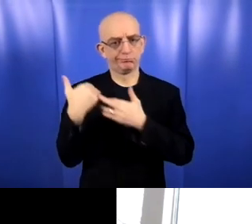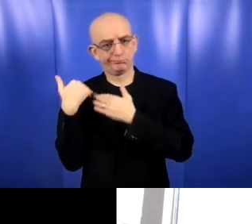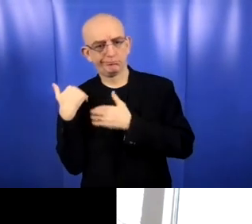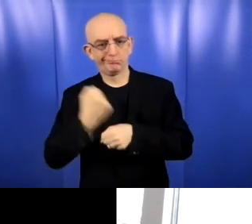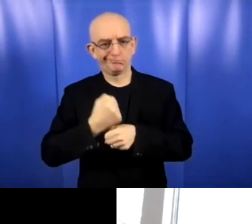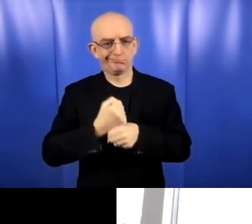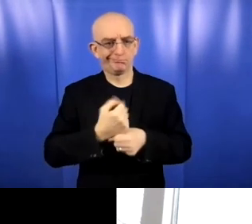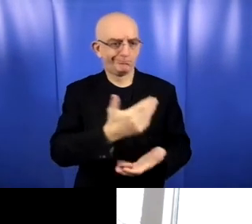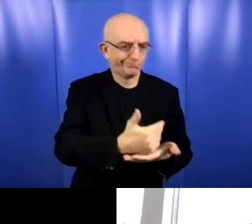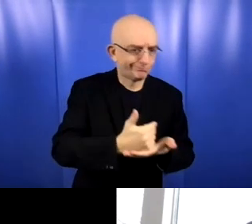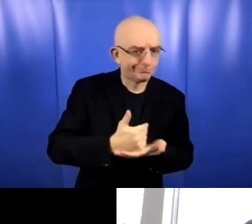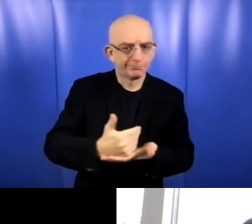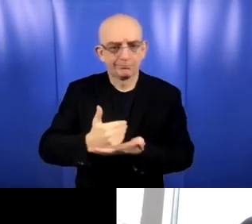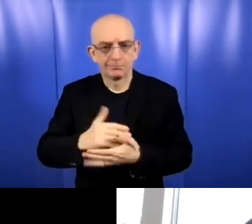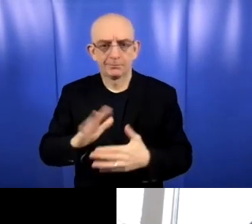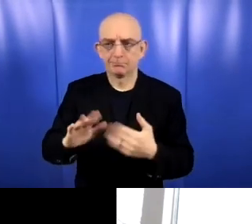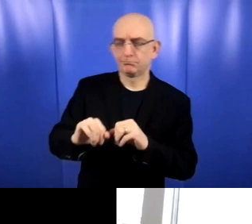possible in the future?